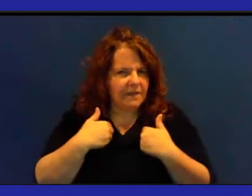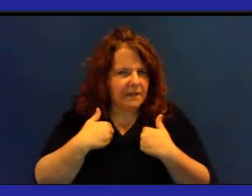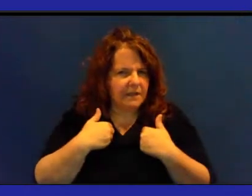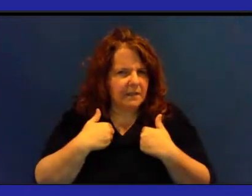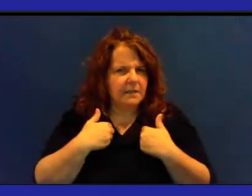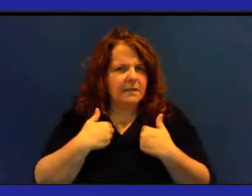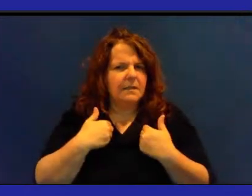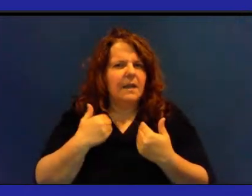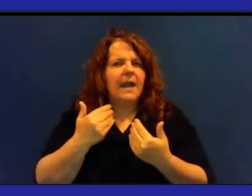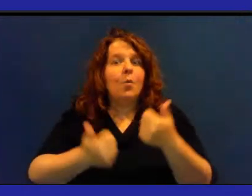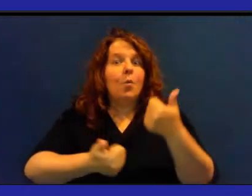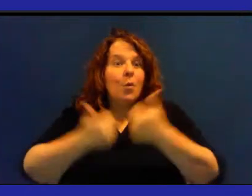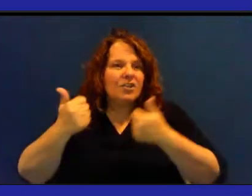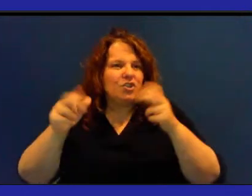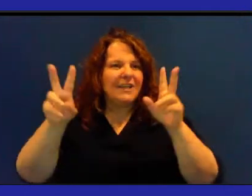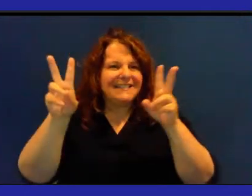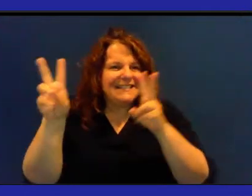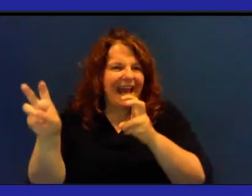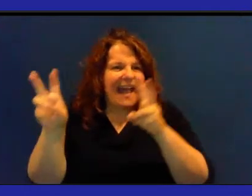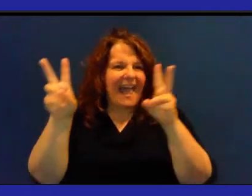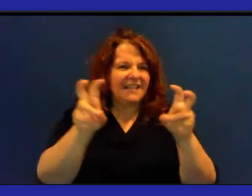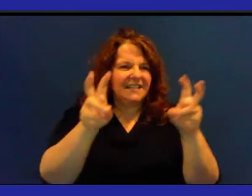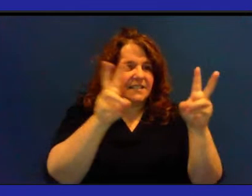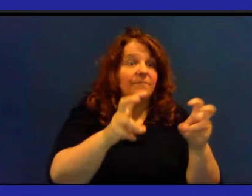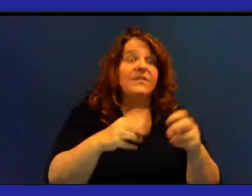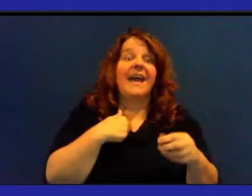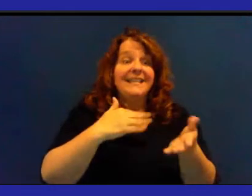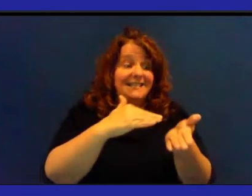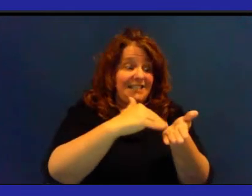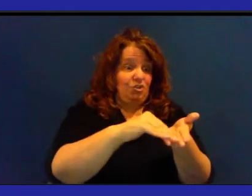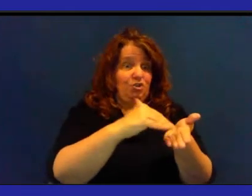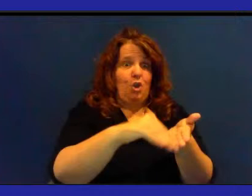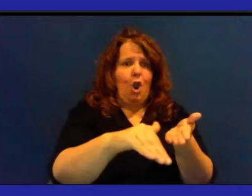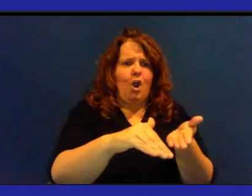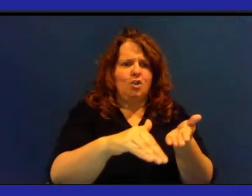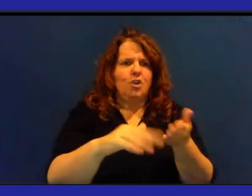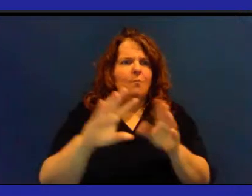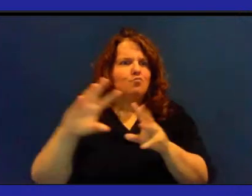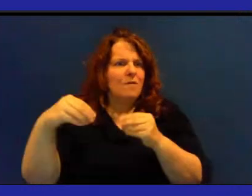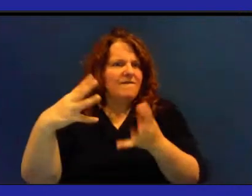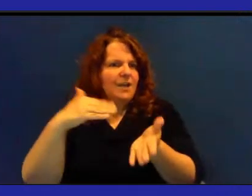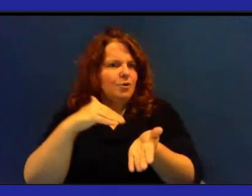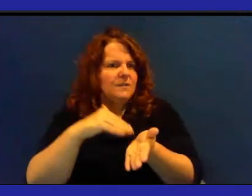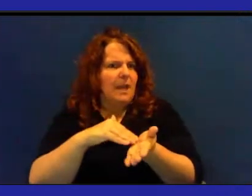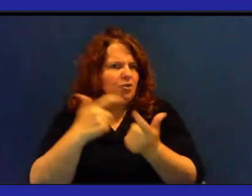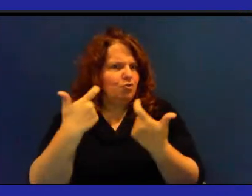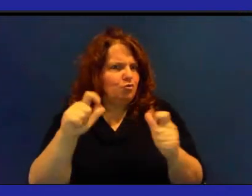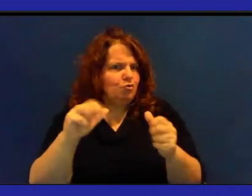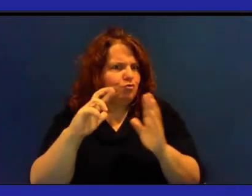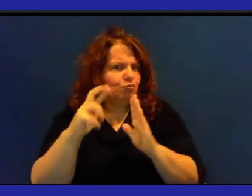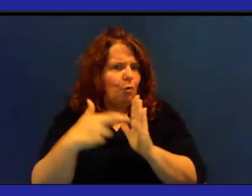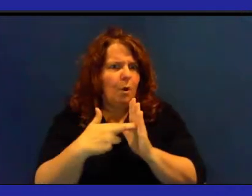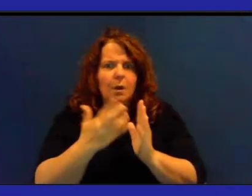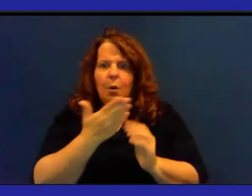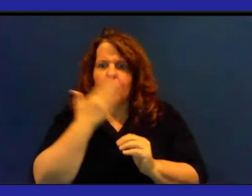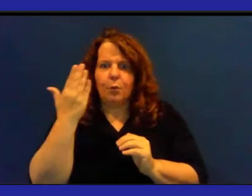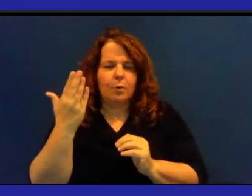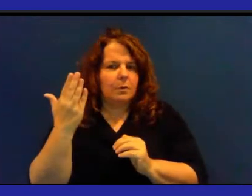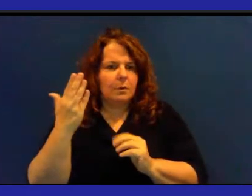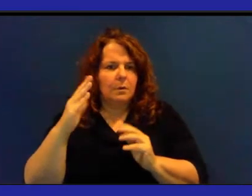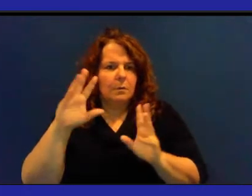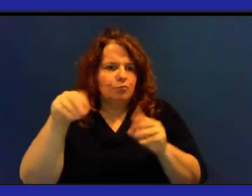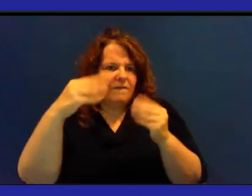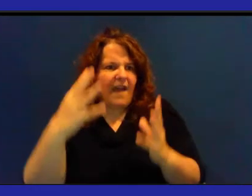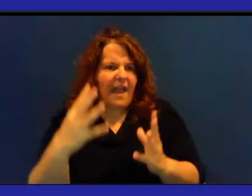the issues? Because I know when it comes to discharge, providers play a huge role in that. Yeah. And if you don't have the providers to help discharge, it all